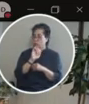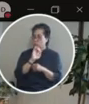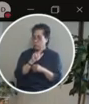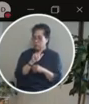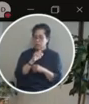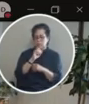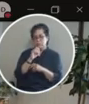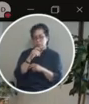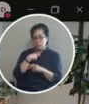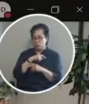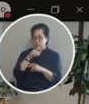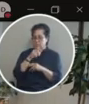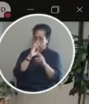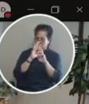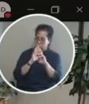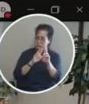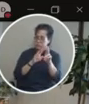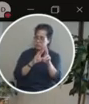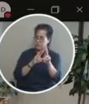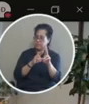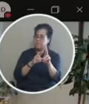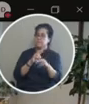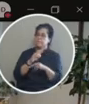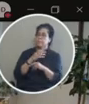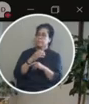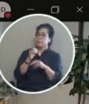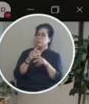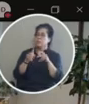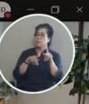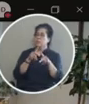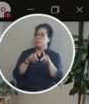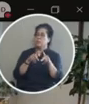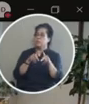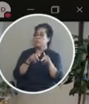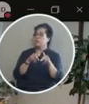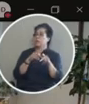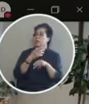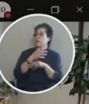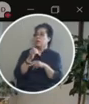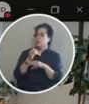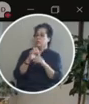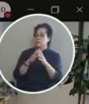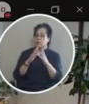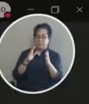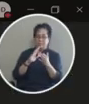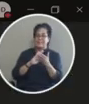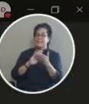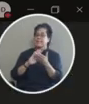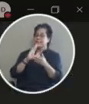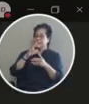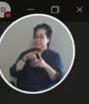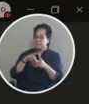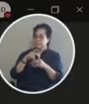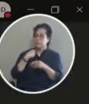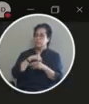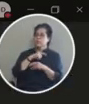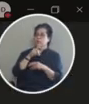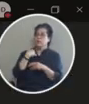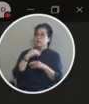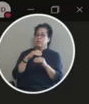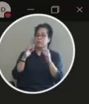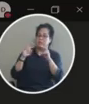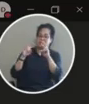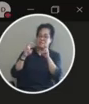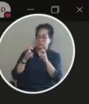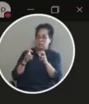to respect and say, or totally respect where other people are coming from, but I do think there's a lot of cleanup. And we do have a lot of issues